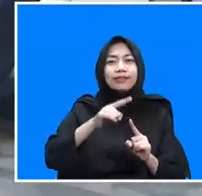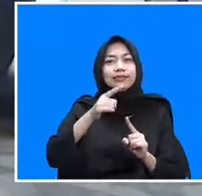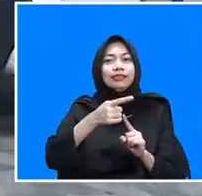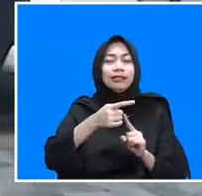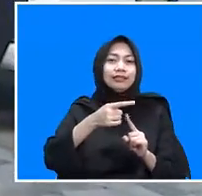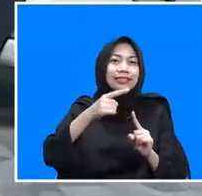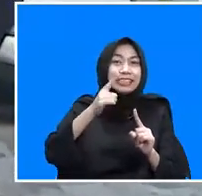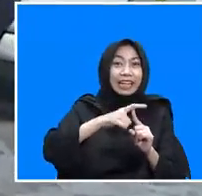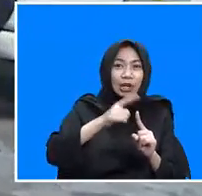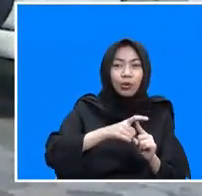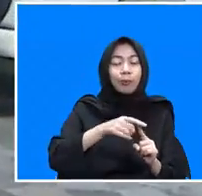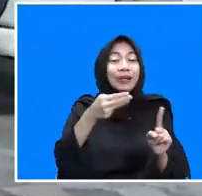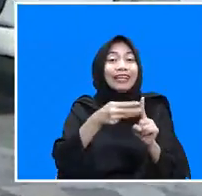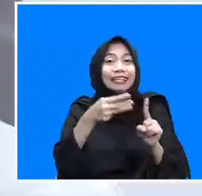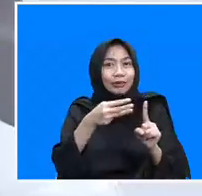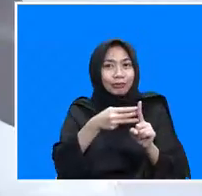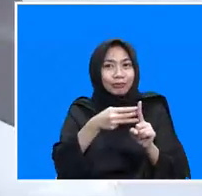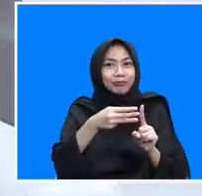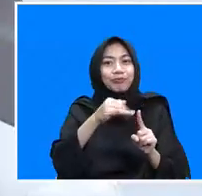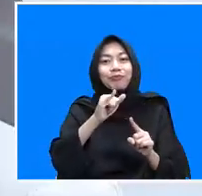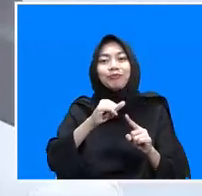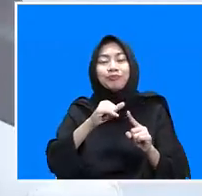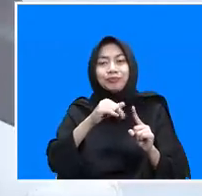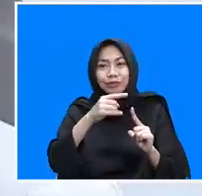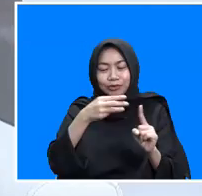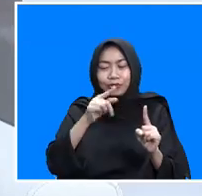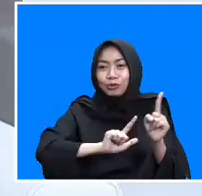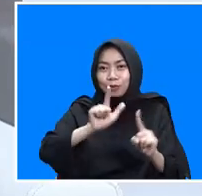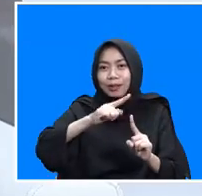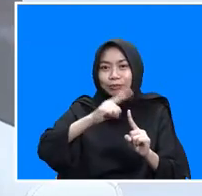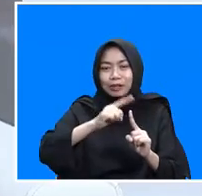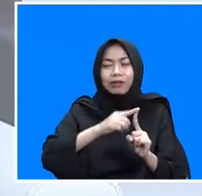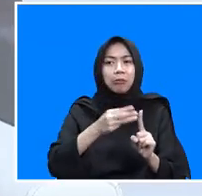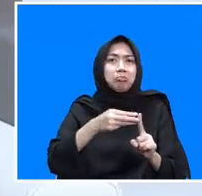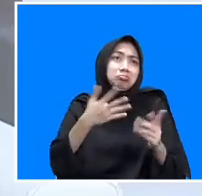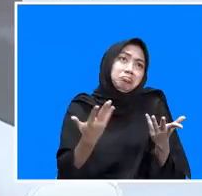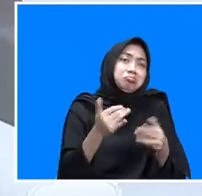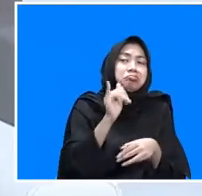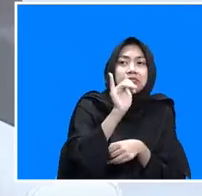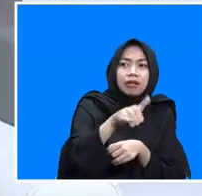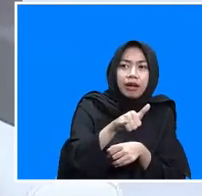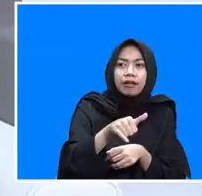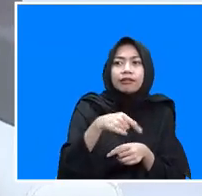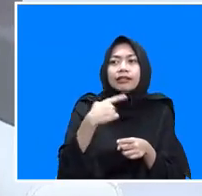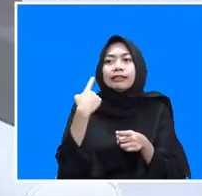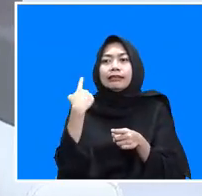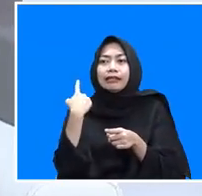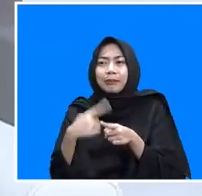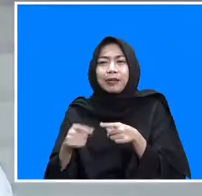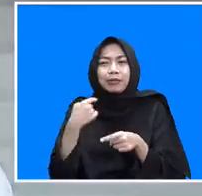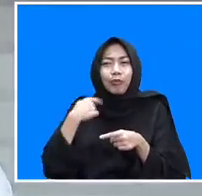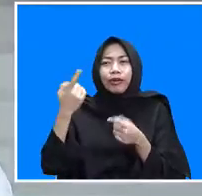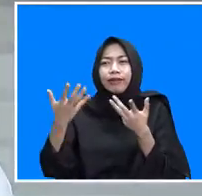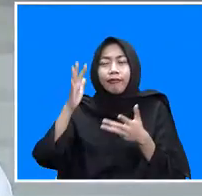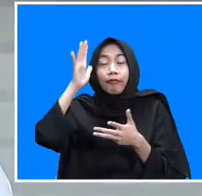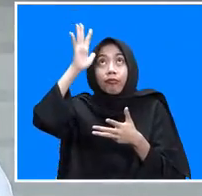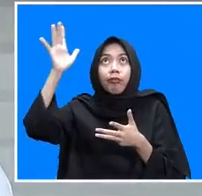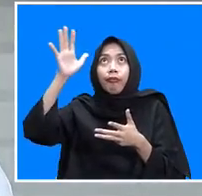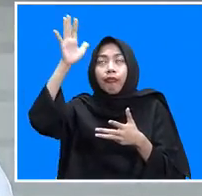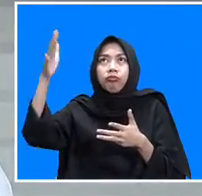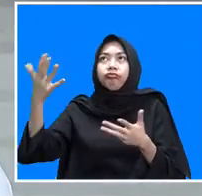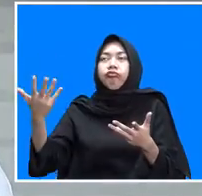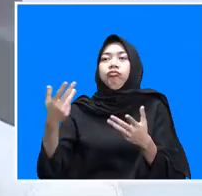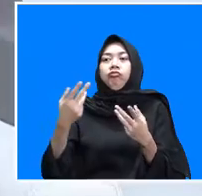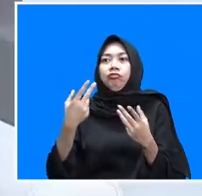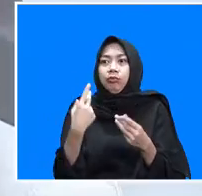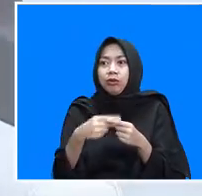$17 trillion, this is not insignificant. Right. So now I think countries are now having to grapple with that. How do we